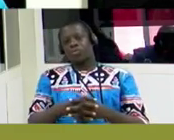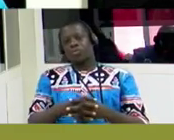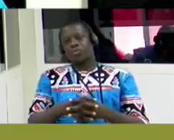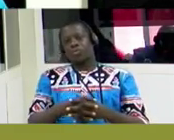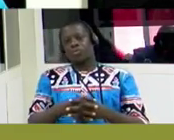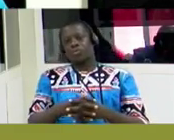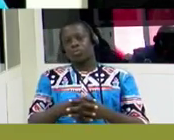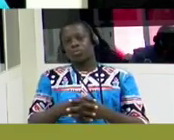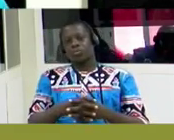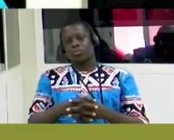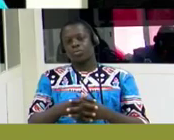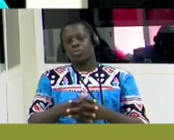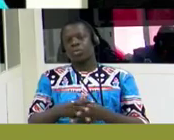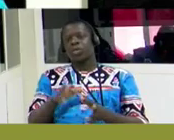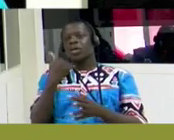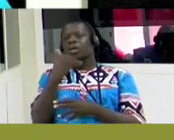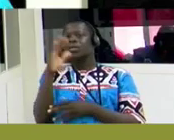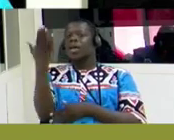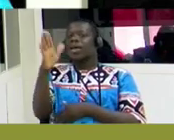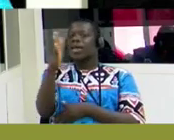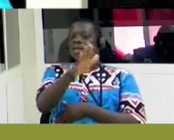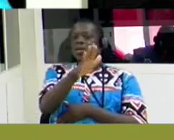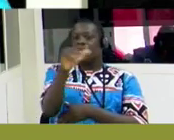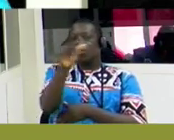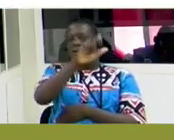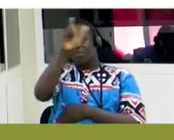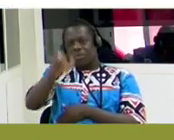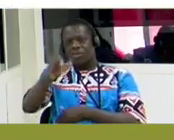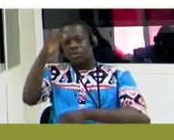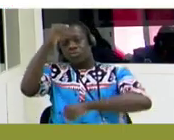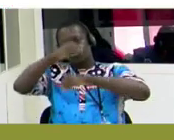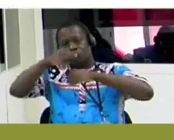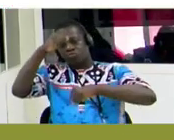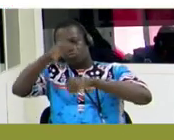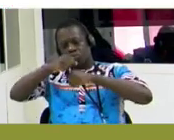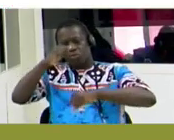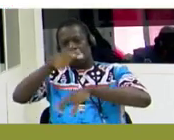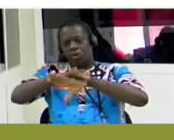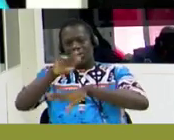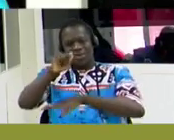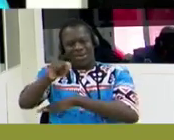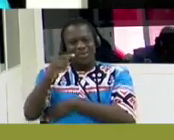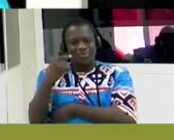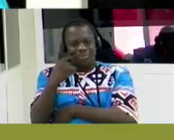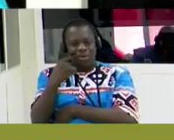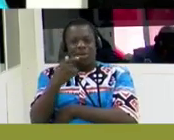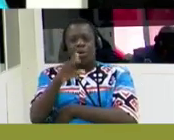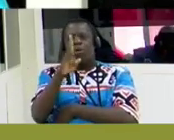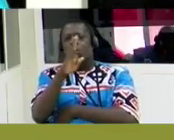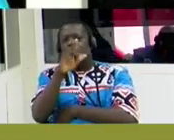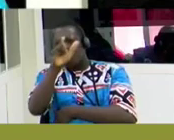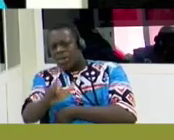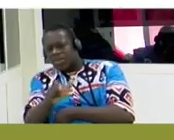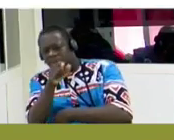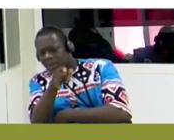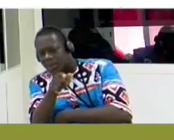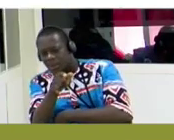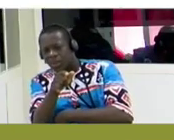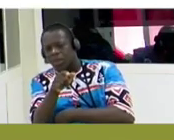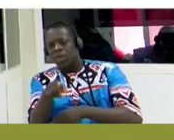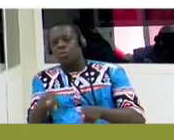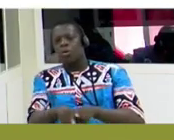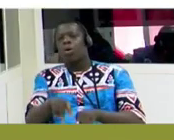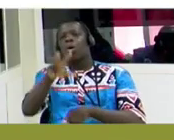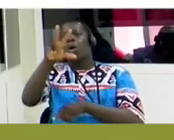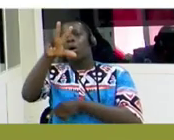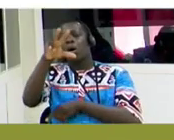Was anybody else tortured on that day? Yes, sir. Who was that person? That was Warrant Officer Class